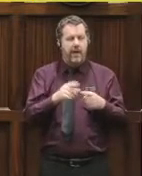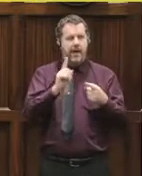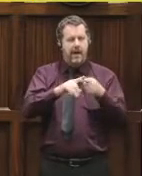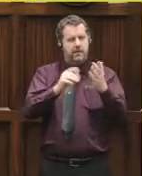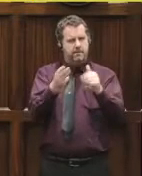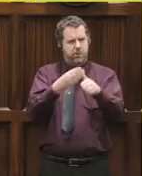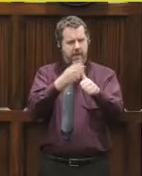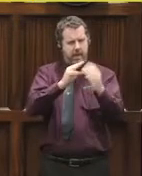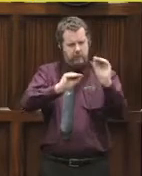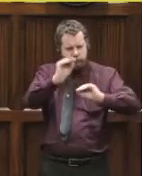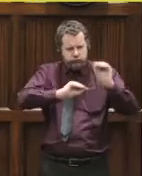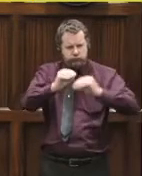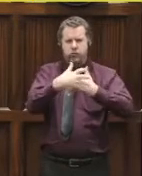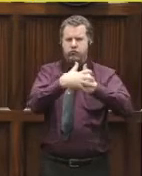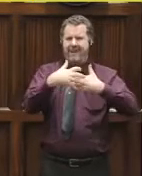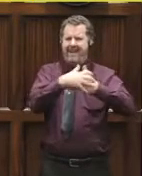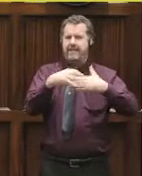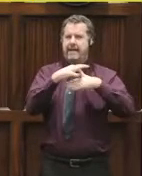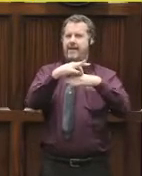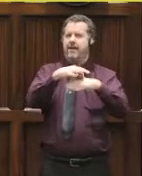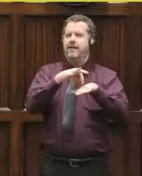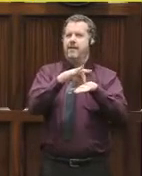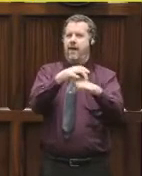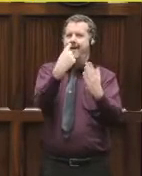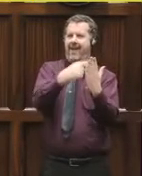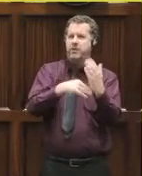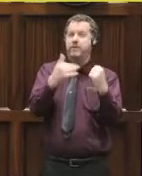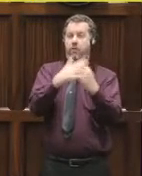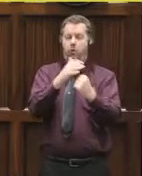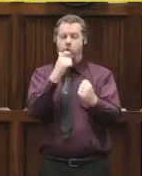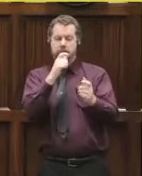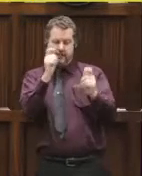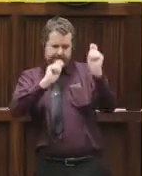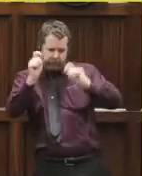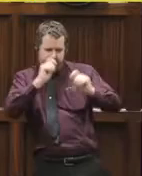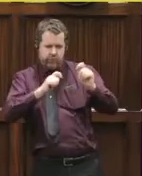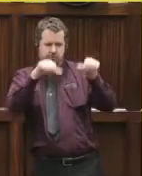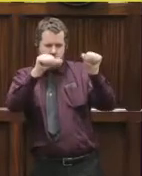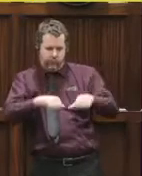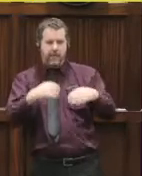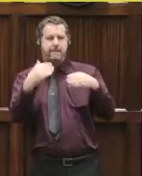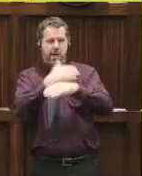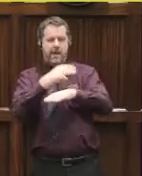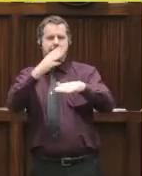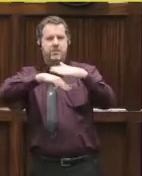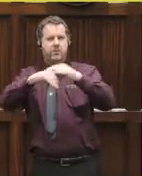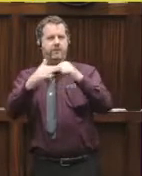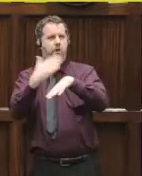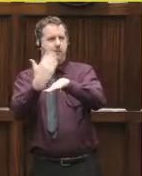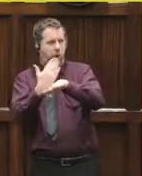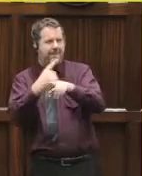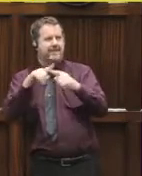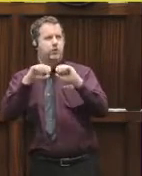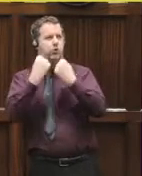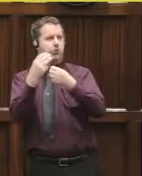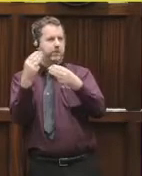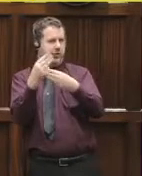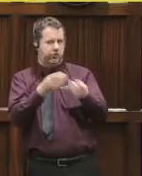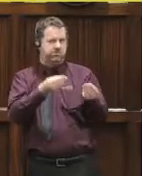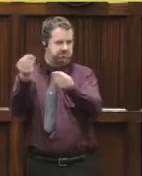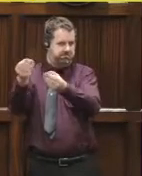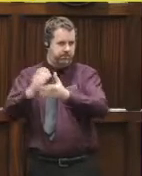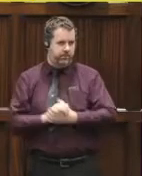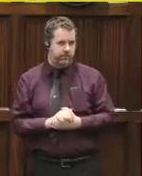draft guidelines for consideration and approval by the Minister for Employment and Social Protection.